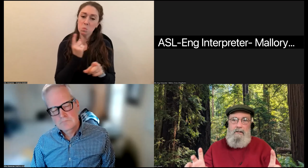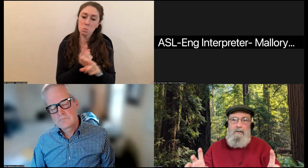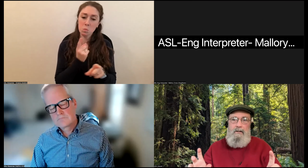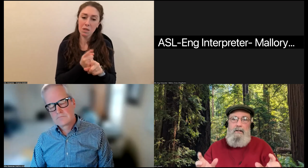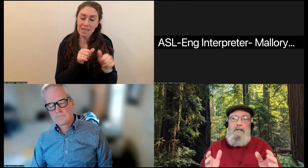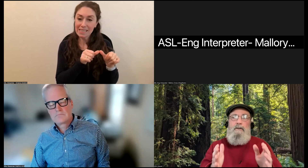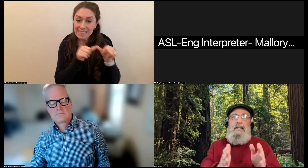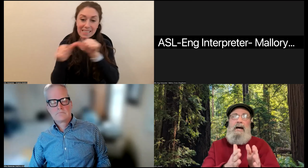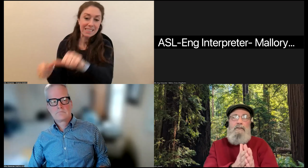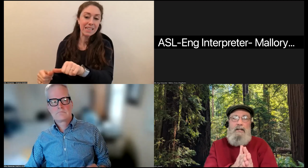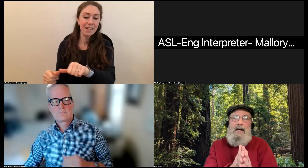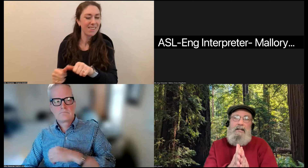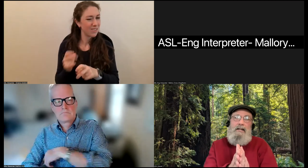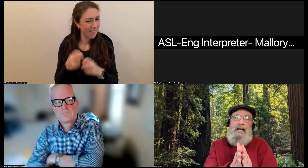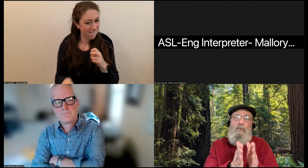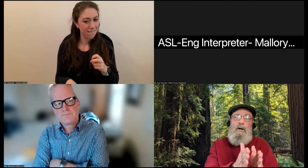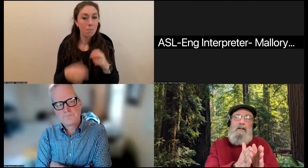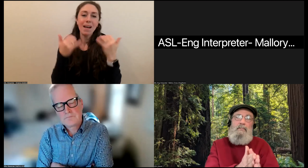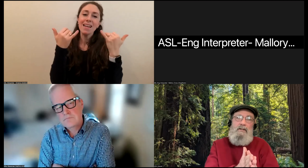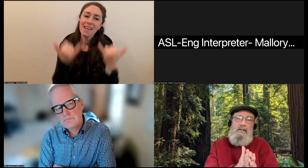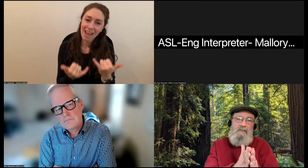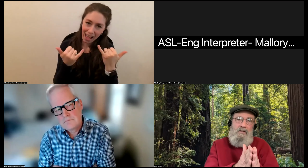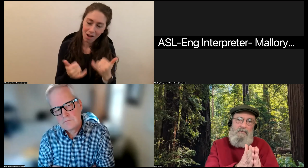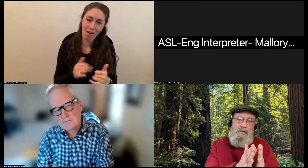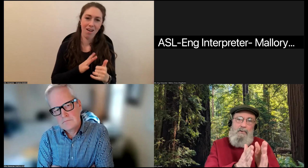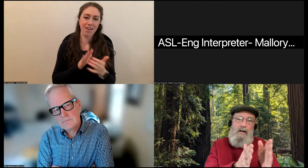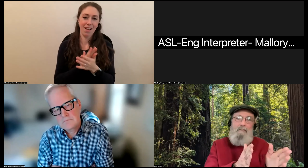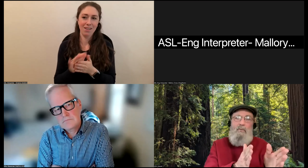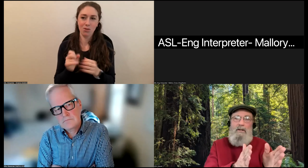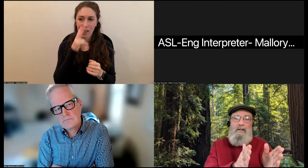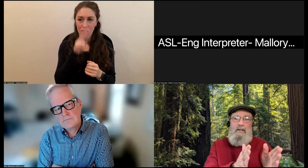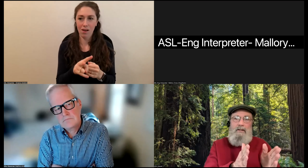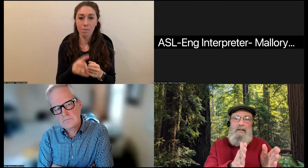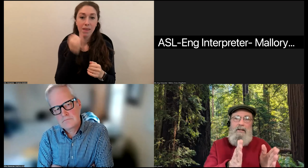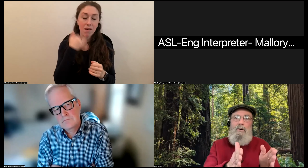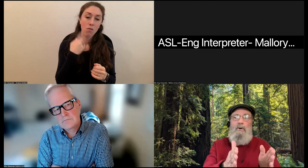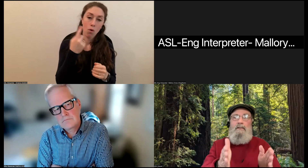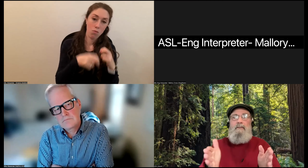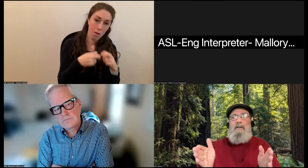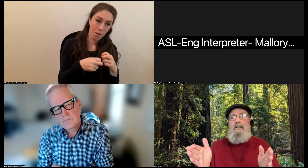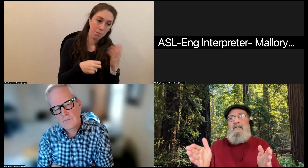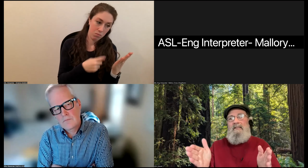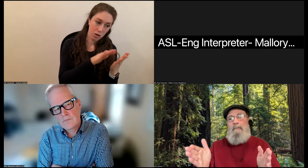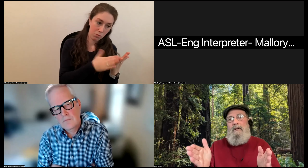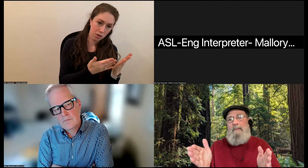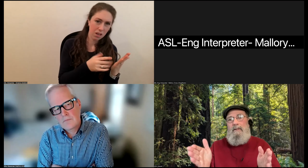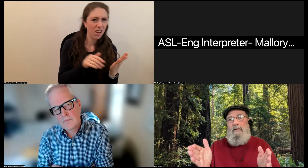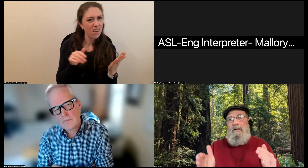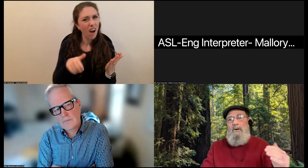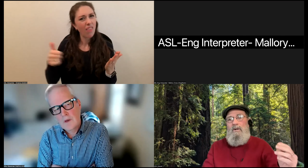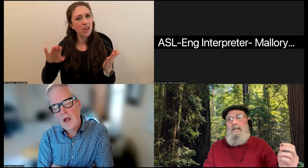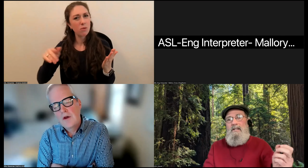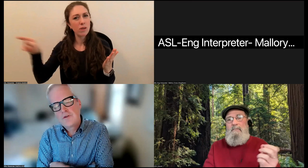it. You can now look at what communities, if there's a problem in one community, what other communities have had that